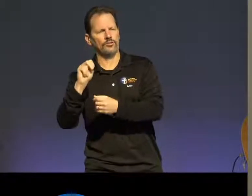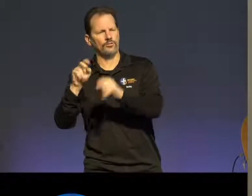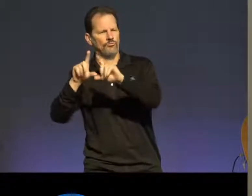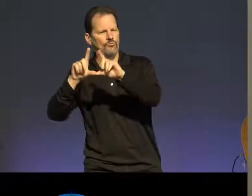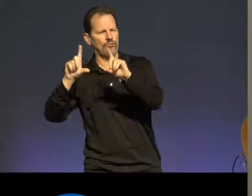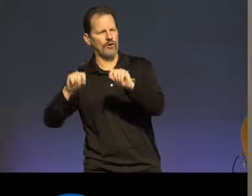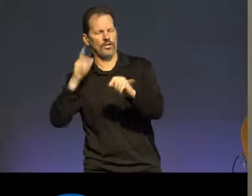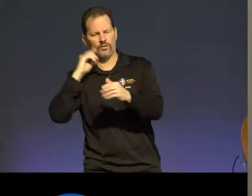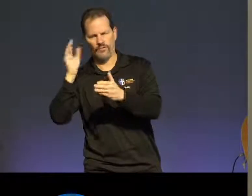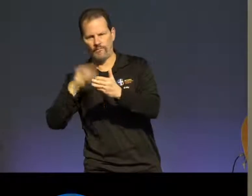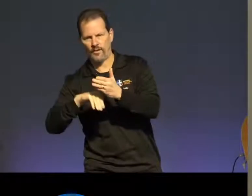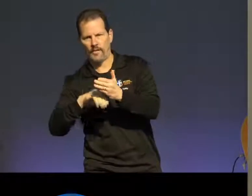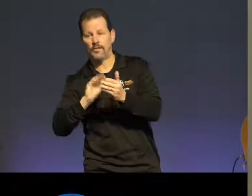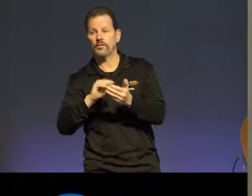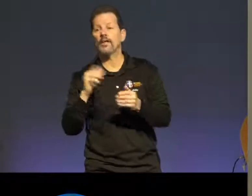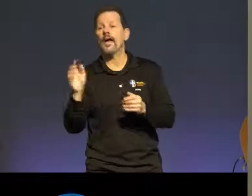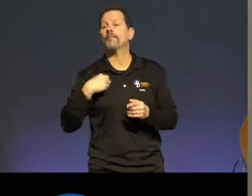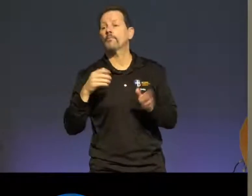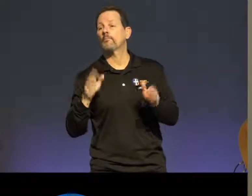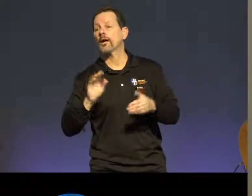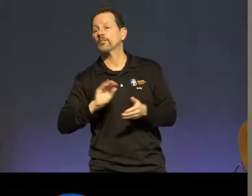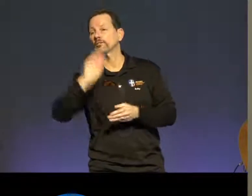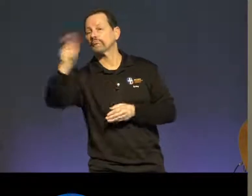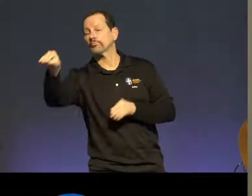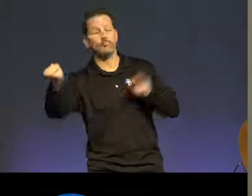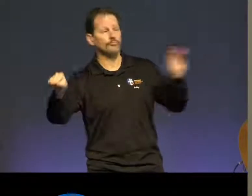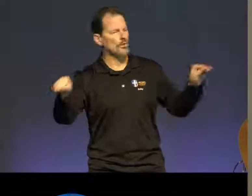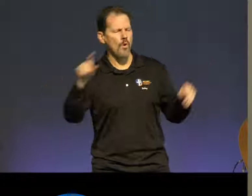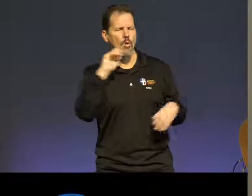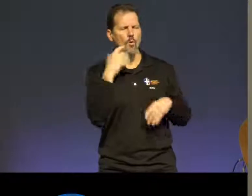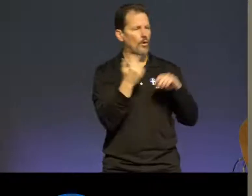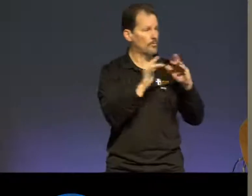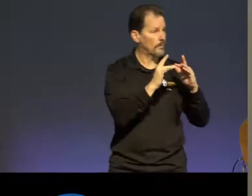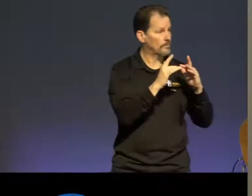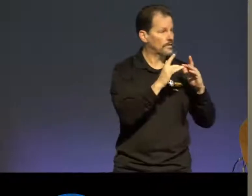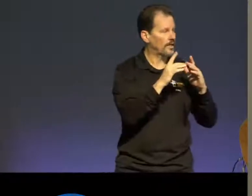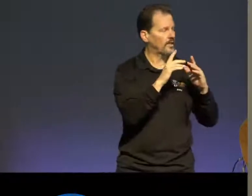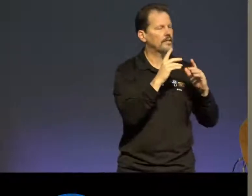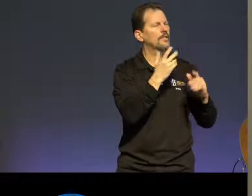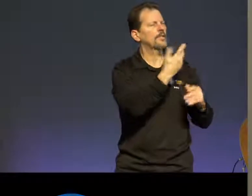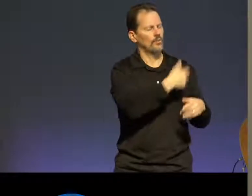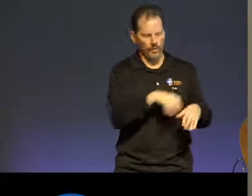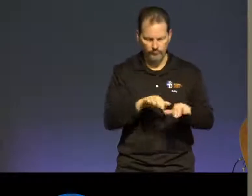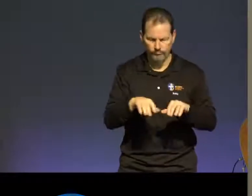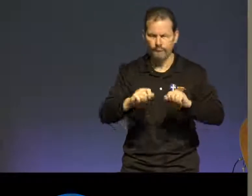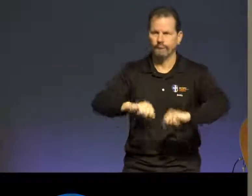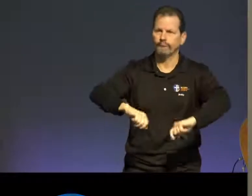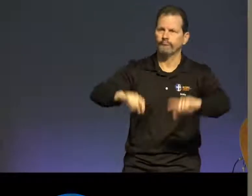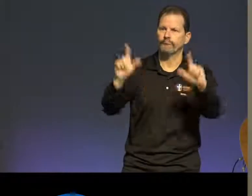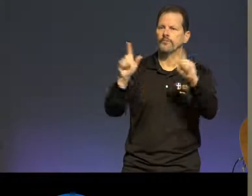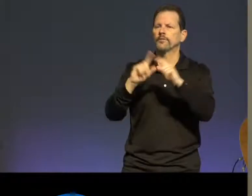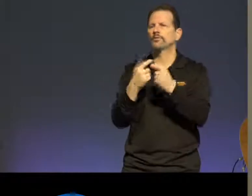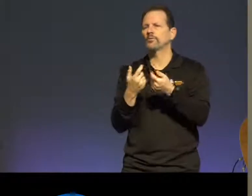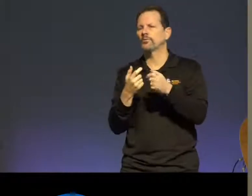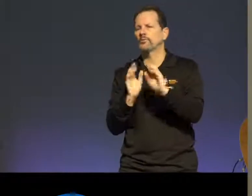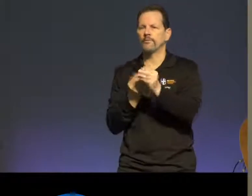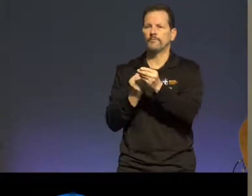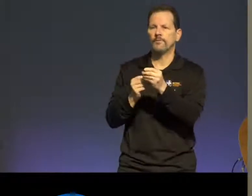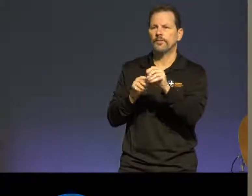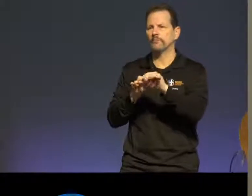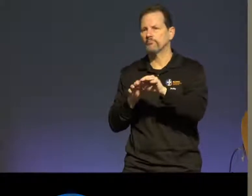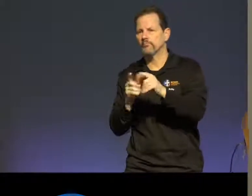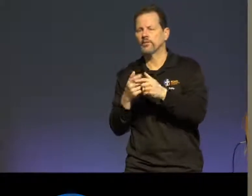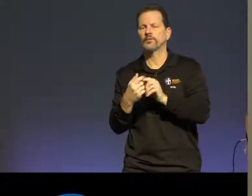website, bethanylaurel.org, and fill one out there. Let's go ahead, take a minute, say hi to somebody close by. If you're joining